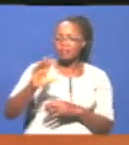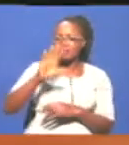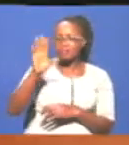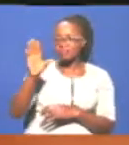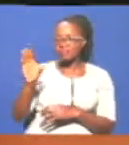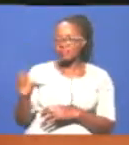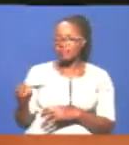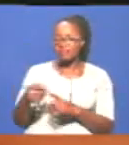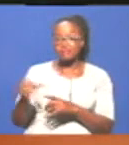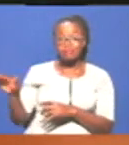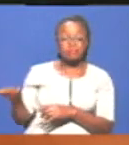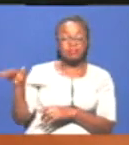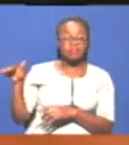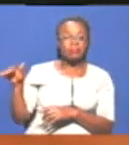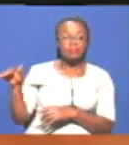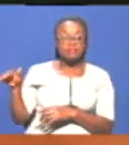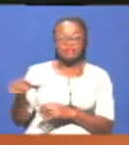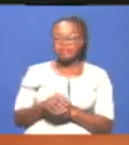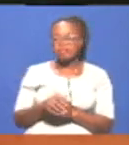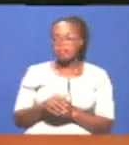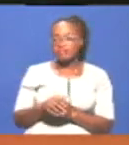from Zambia. And, for